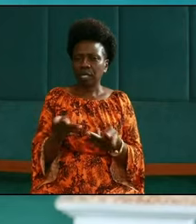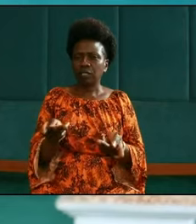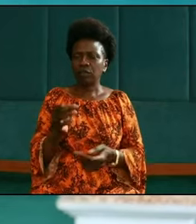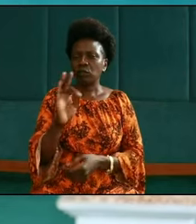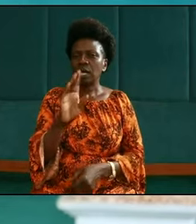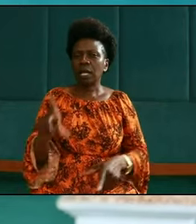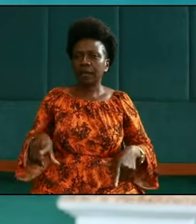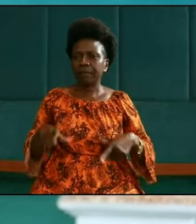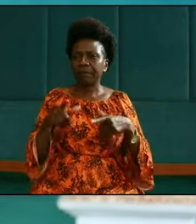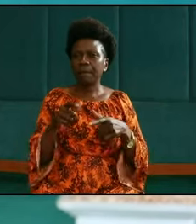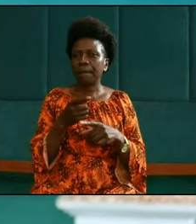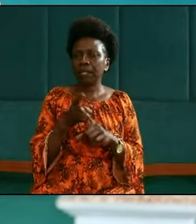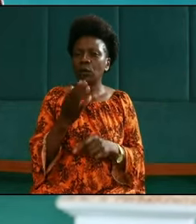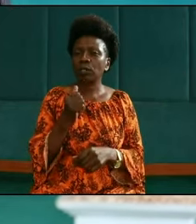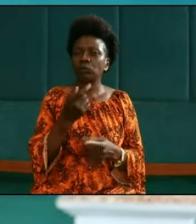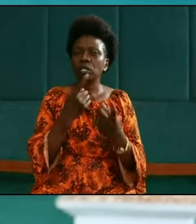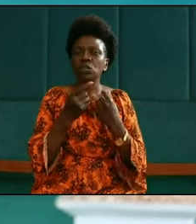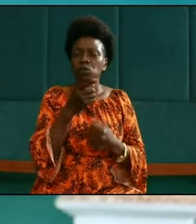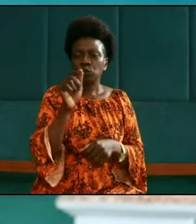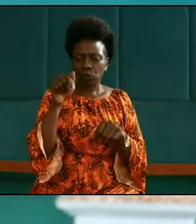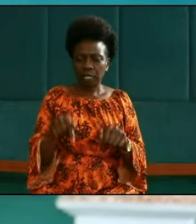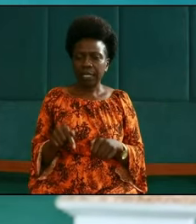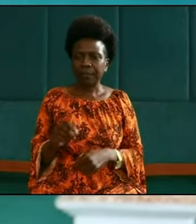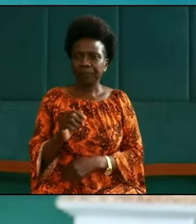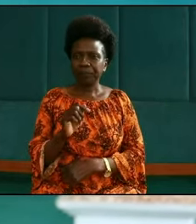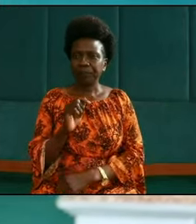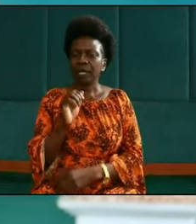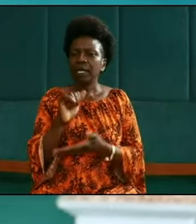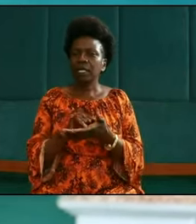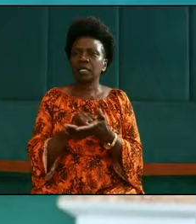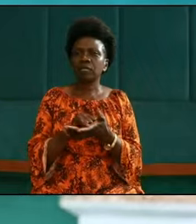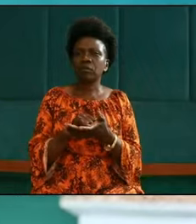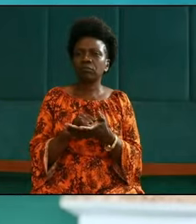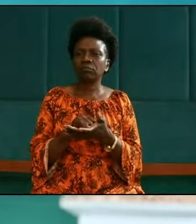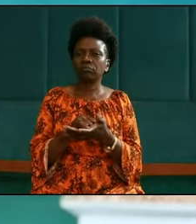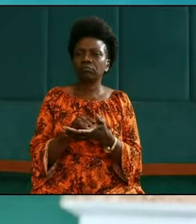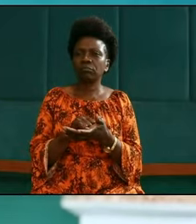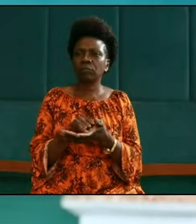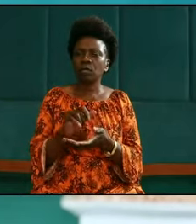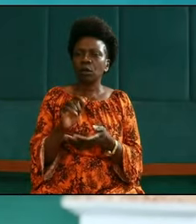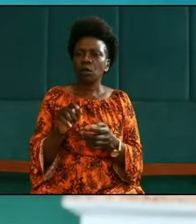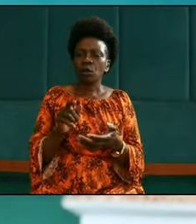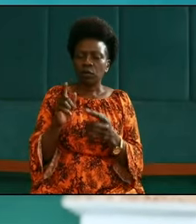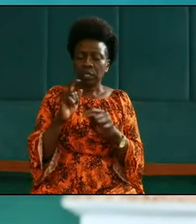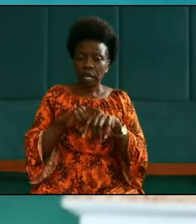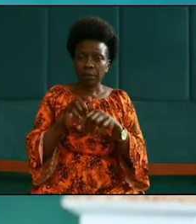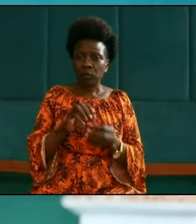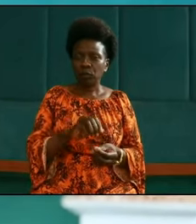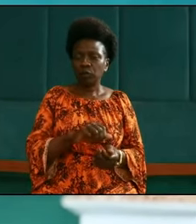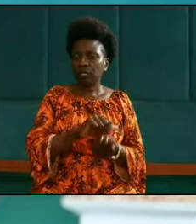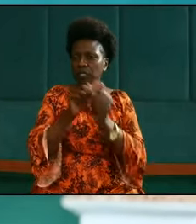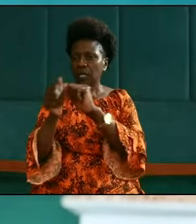life. But I want to tell you today that when we turn to God,